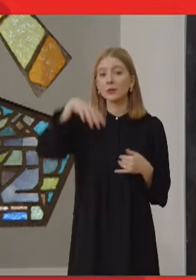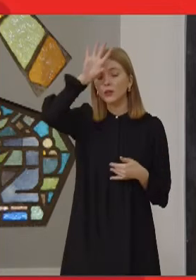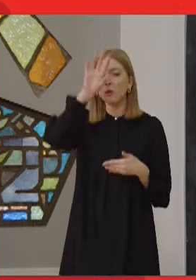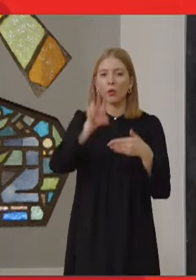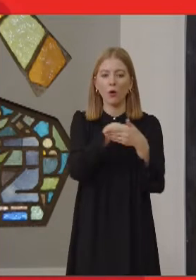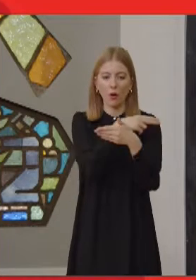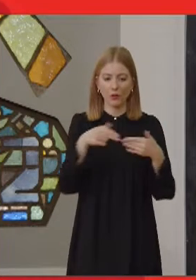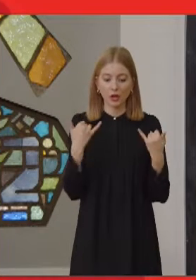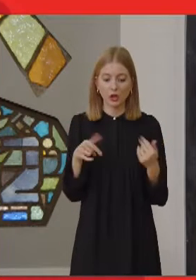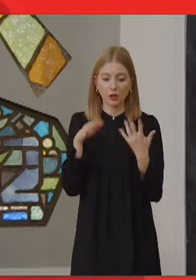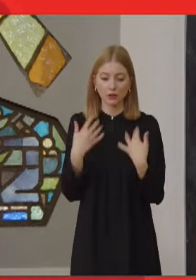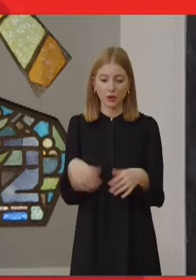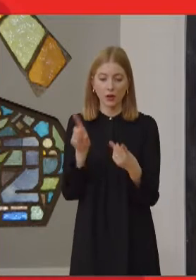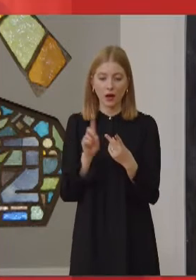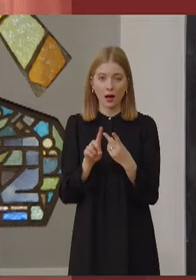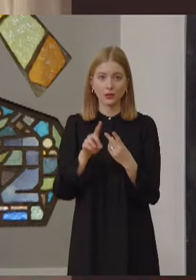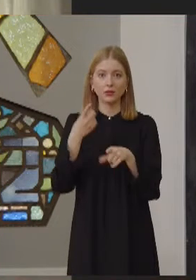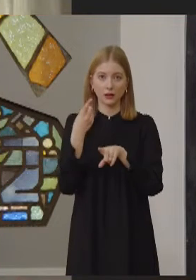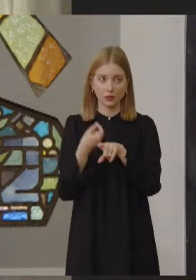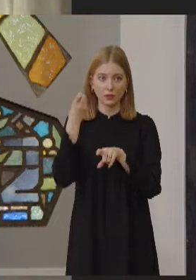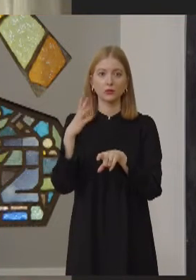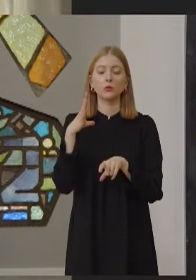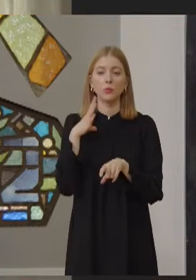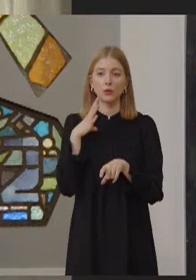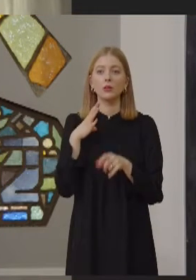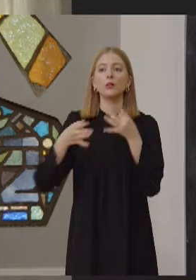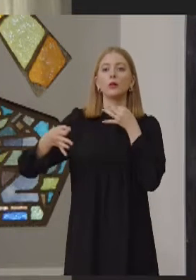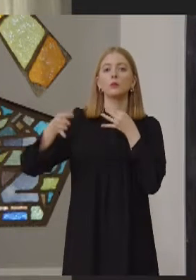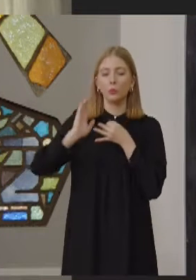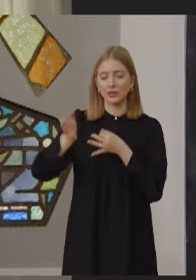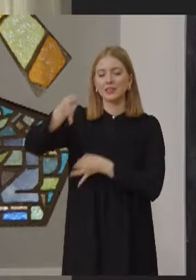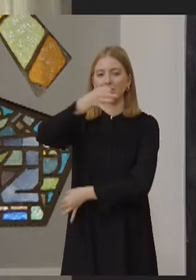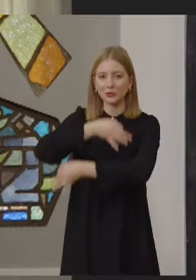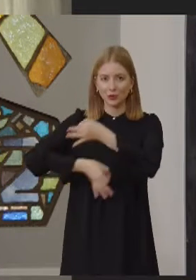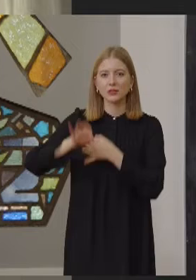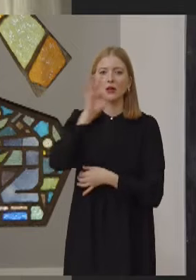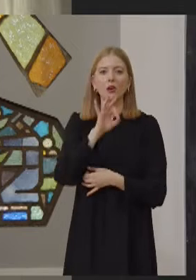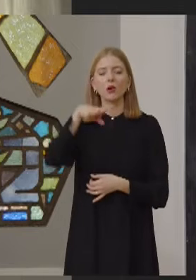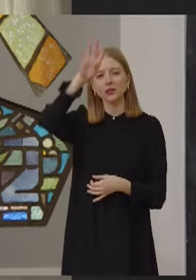Commission today, for the second time running, will debate